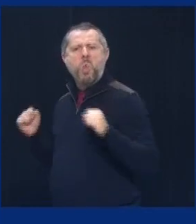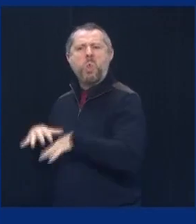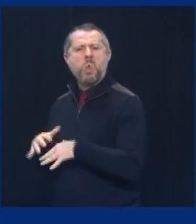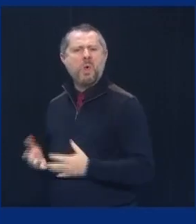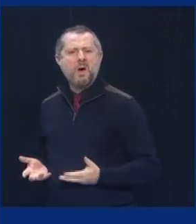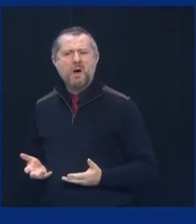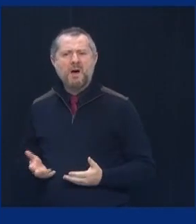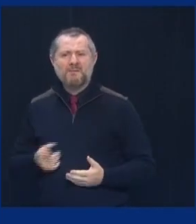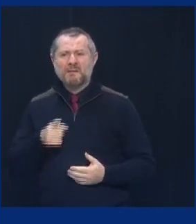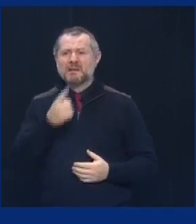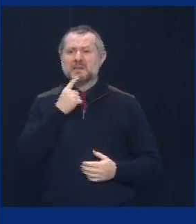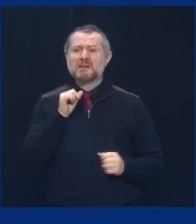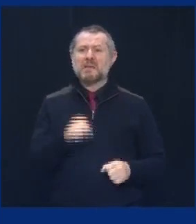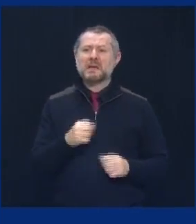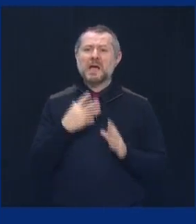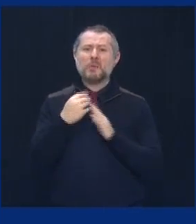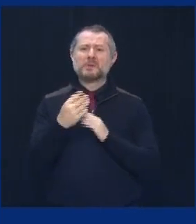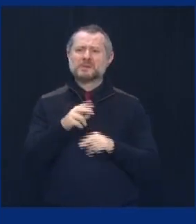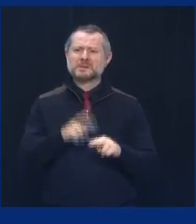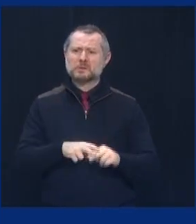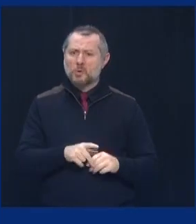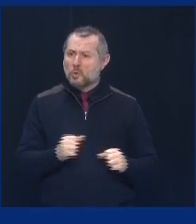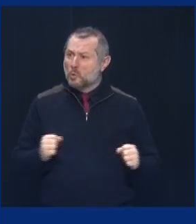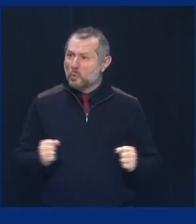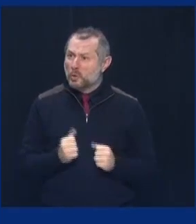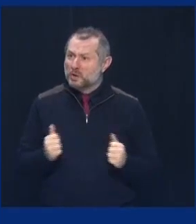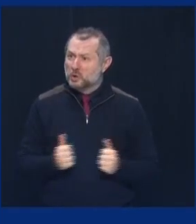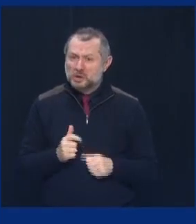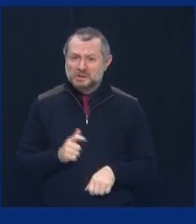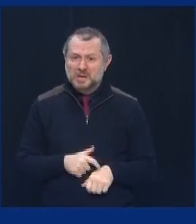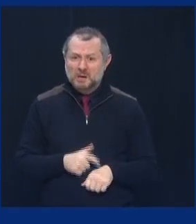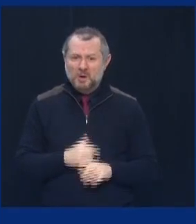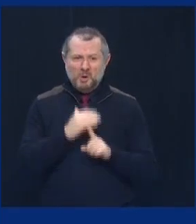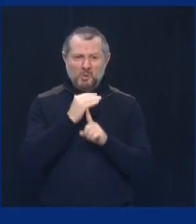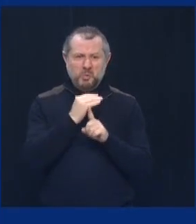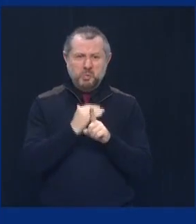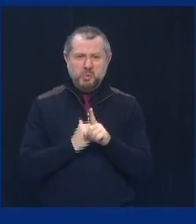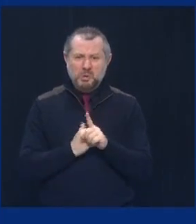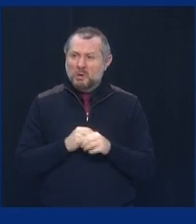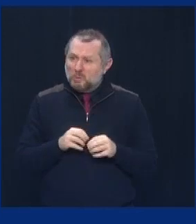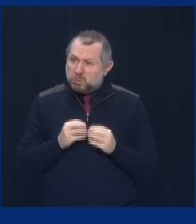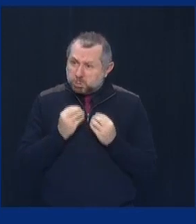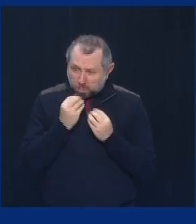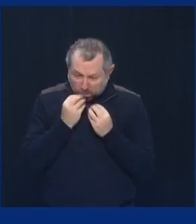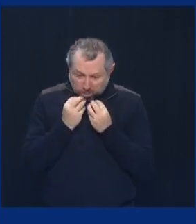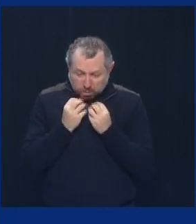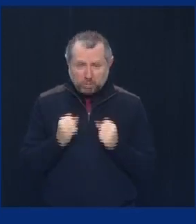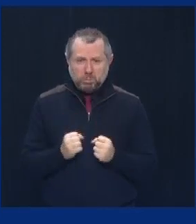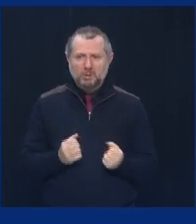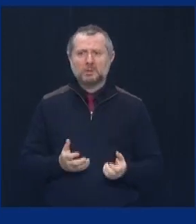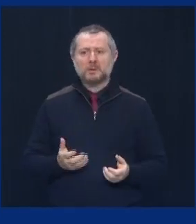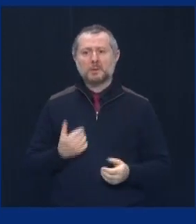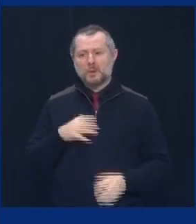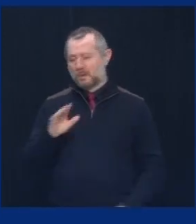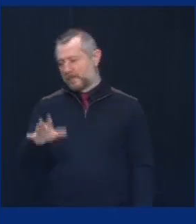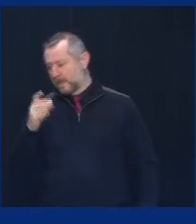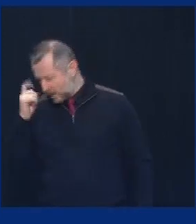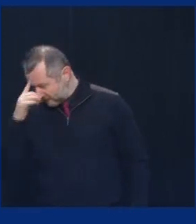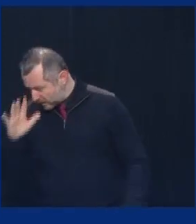and it's not as if it's September, October. No, Pete, I get it